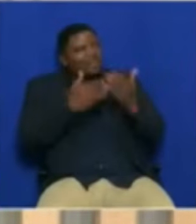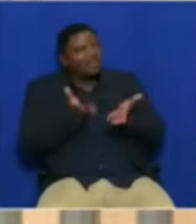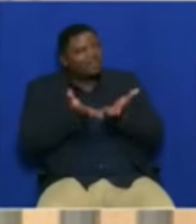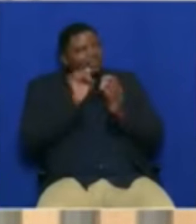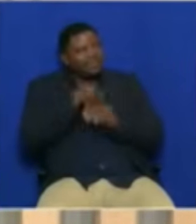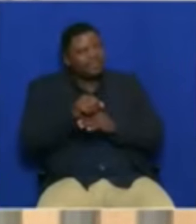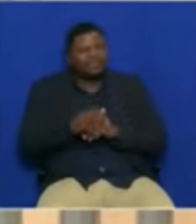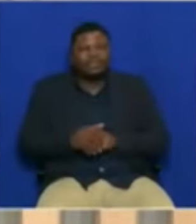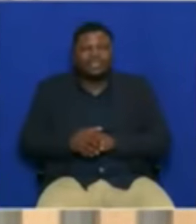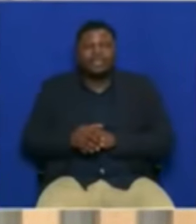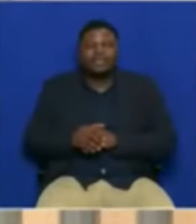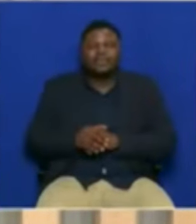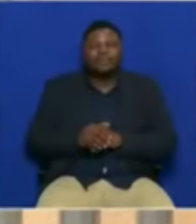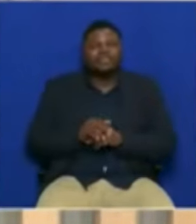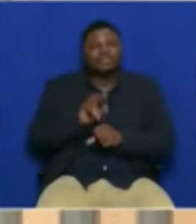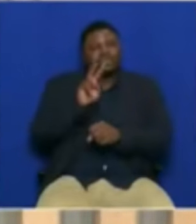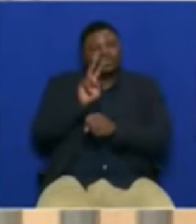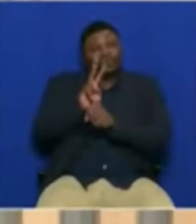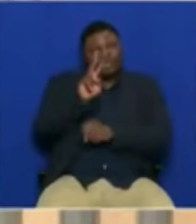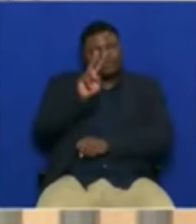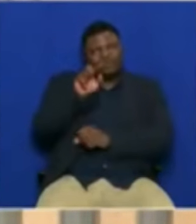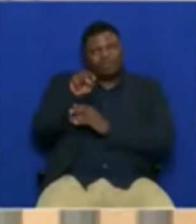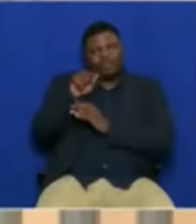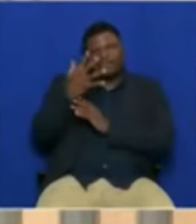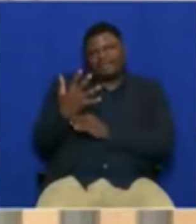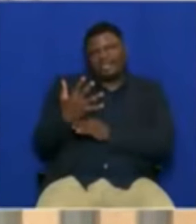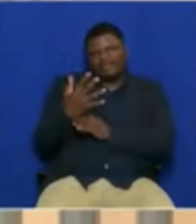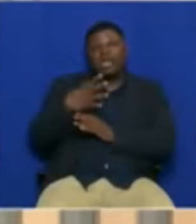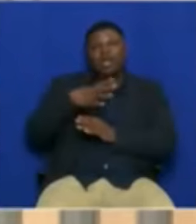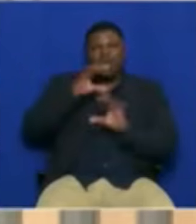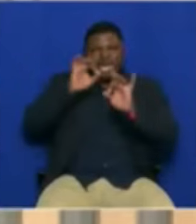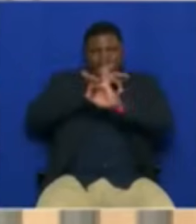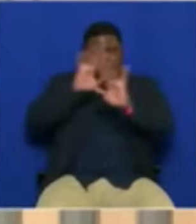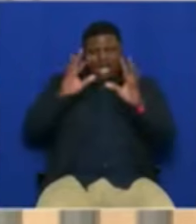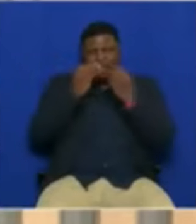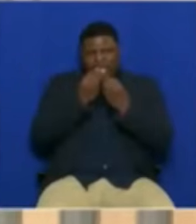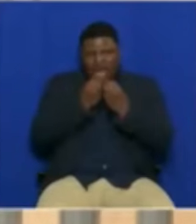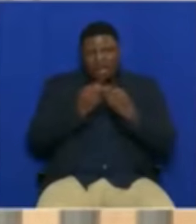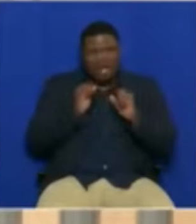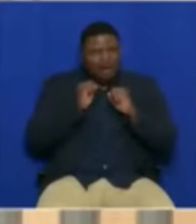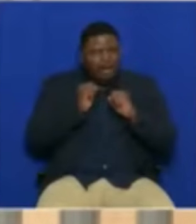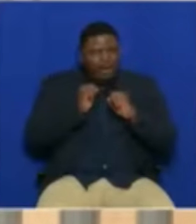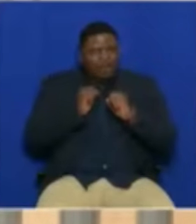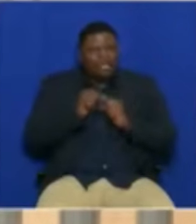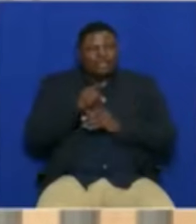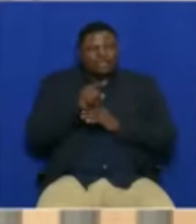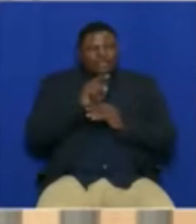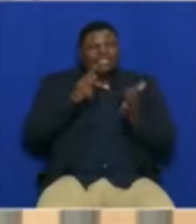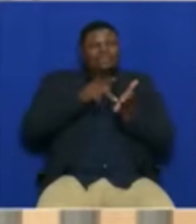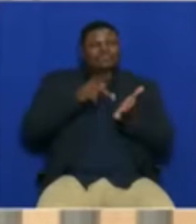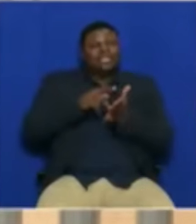clarify something. We're page 2424, still staying with that chart sheet,